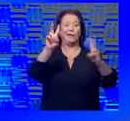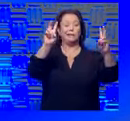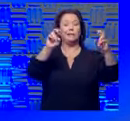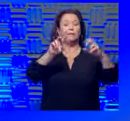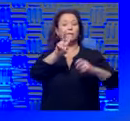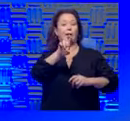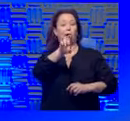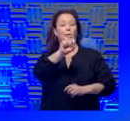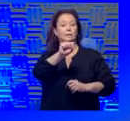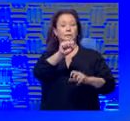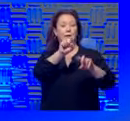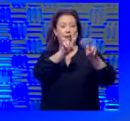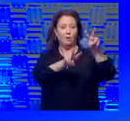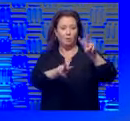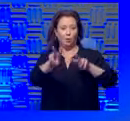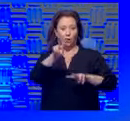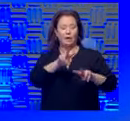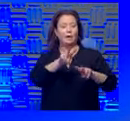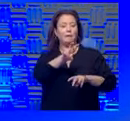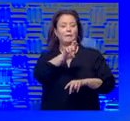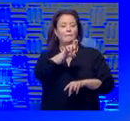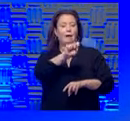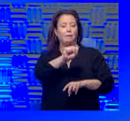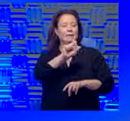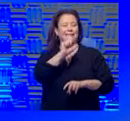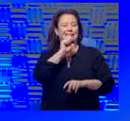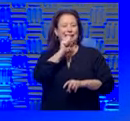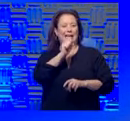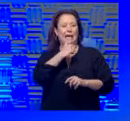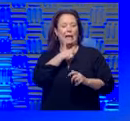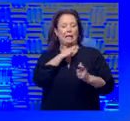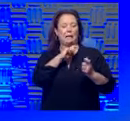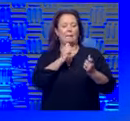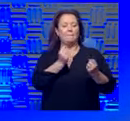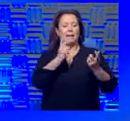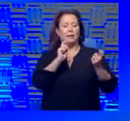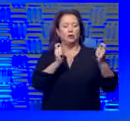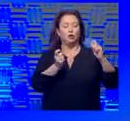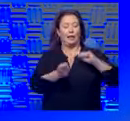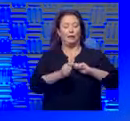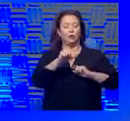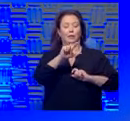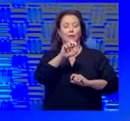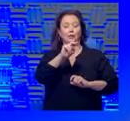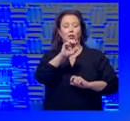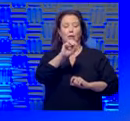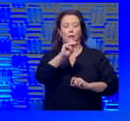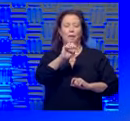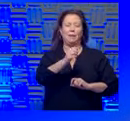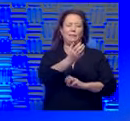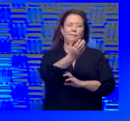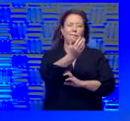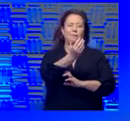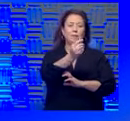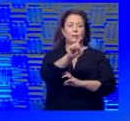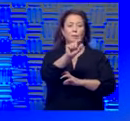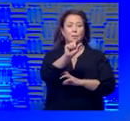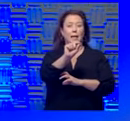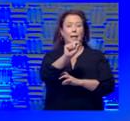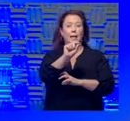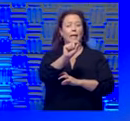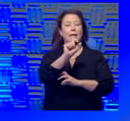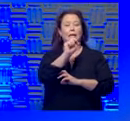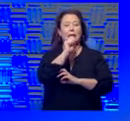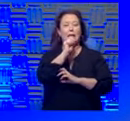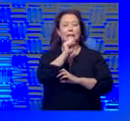it seems like the virus probably hasn't had too many base mutations in the genome. maybe 15 to 20. Really hasn't